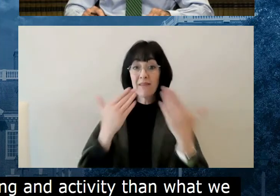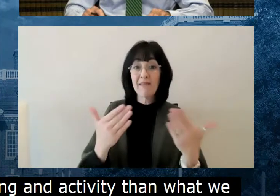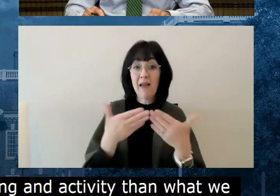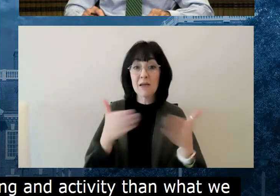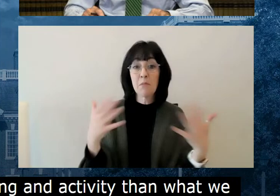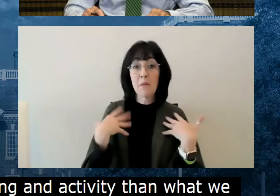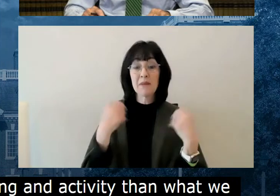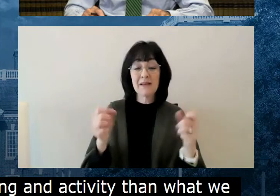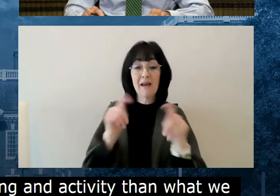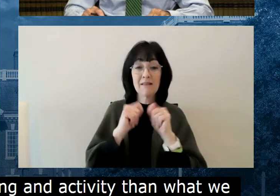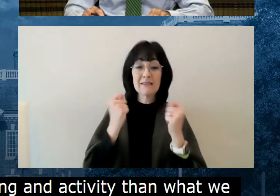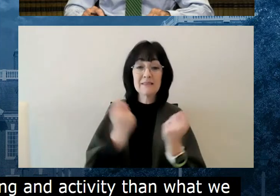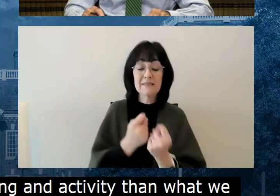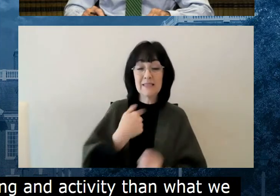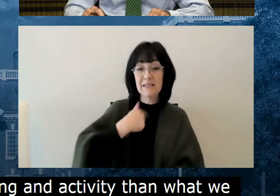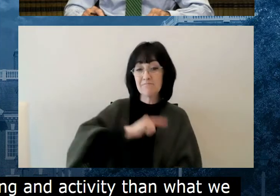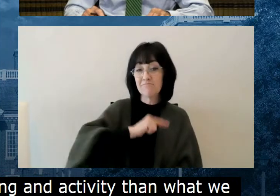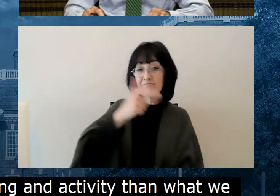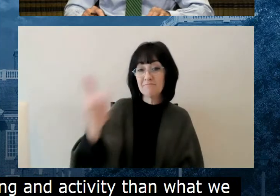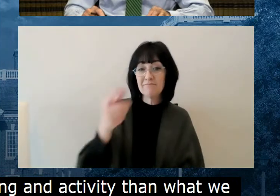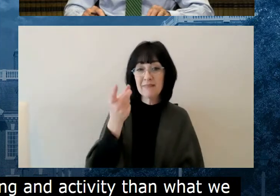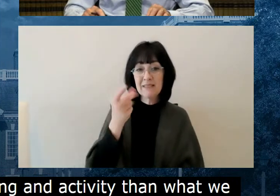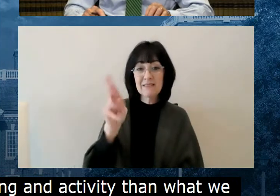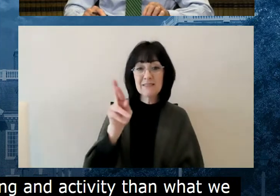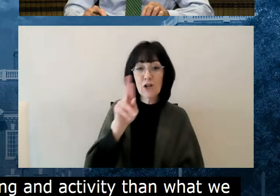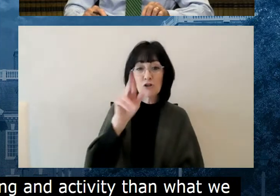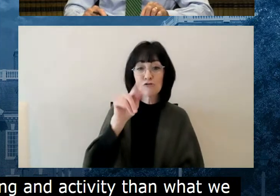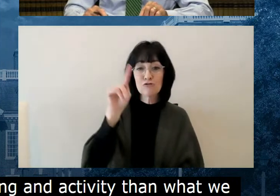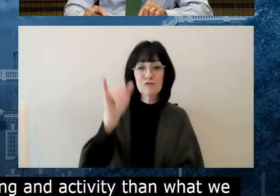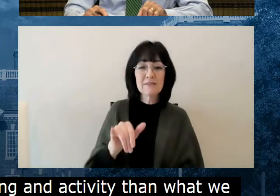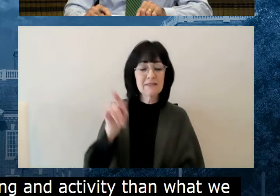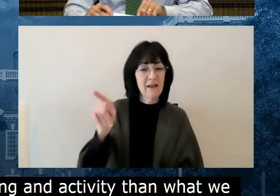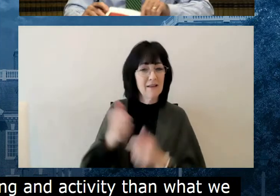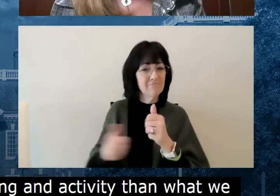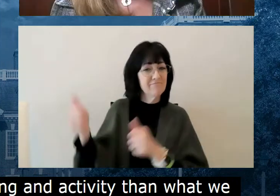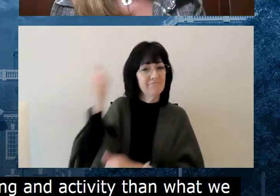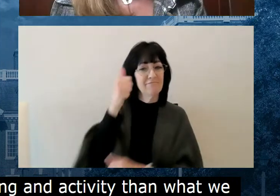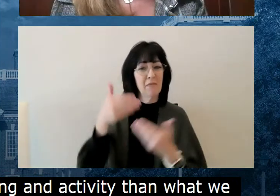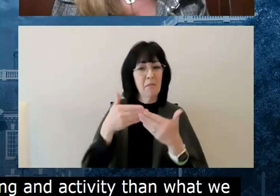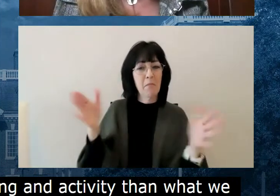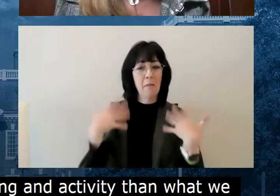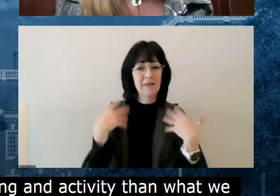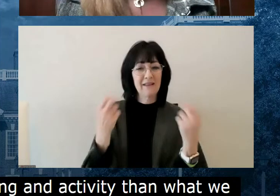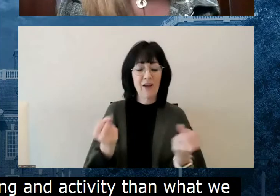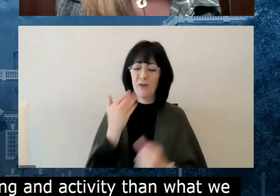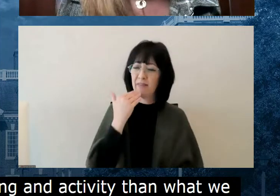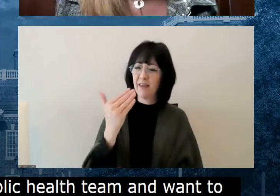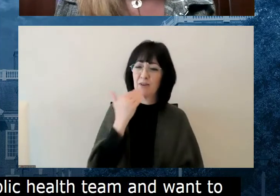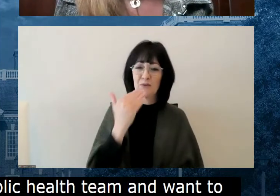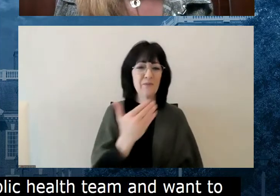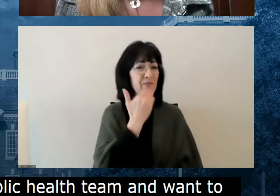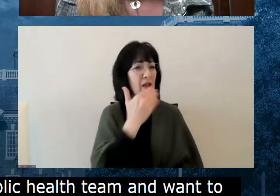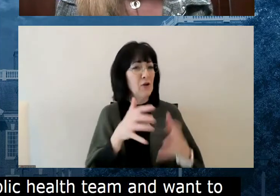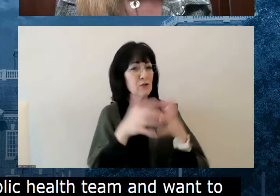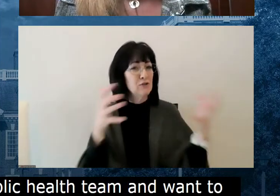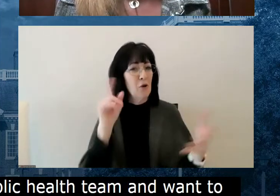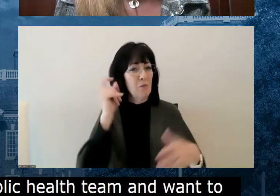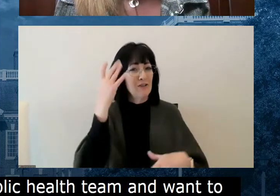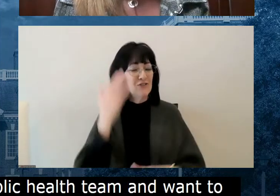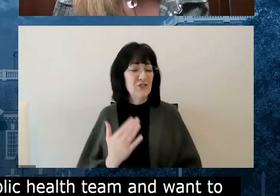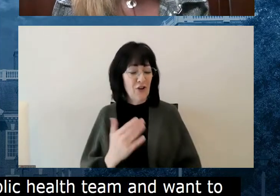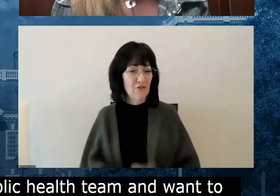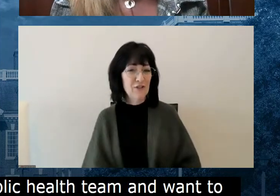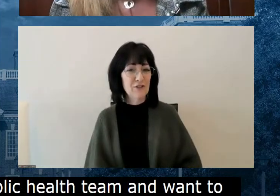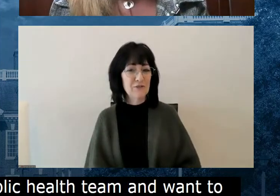to Dr. Carol Rattay, the head of that public health team. Thank you, Dr. Rattay. Thank you so much, Governor. And